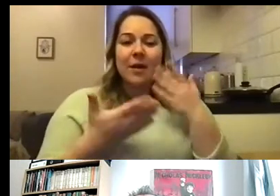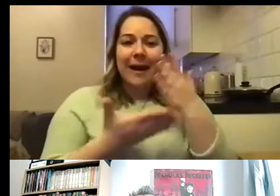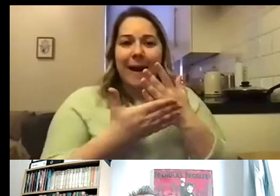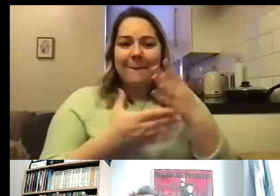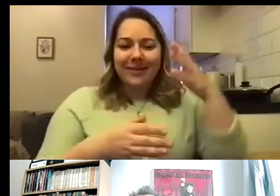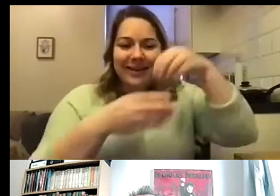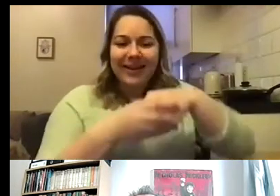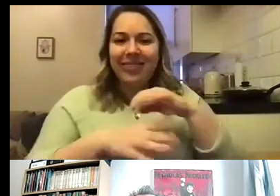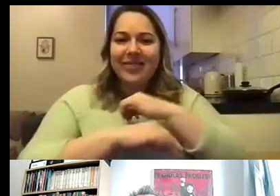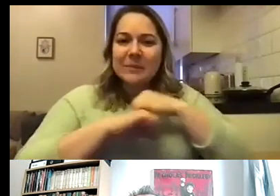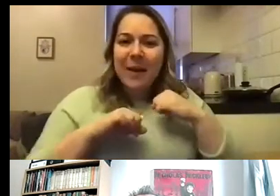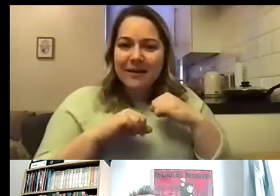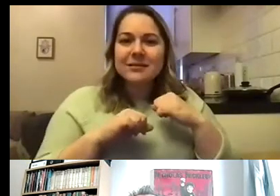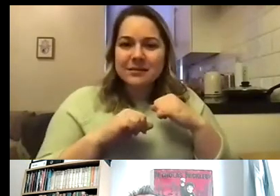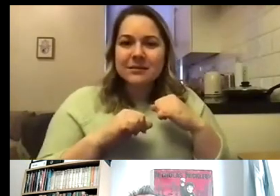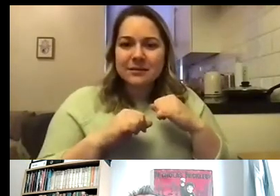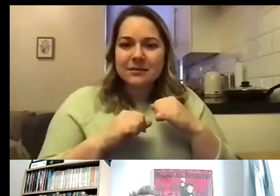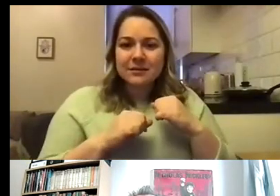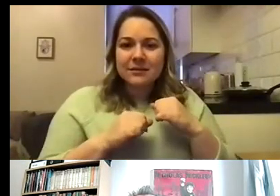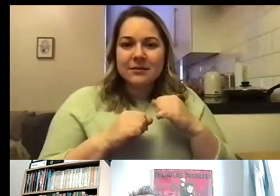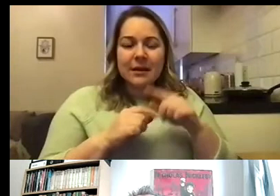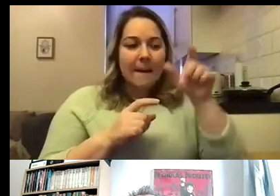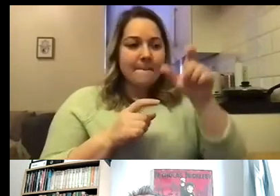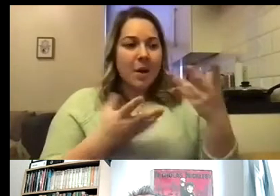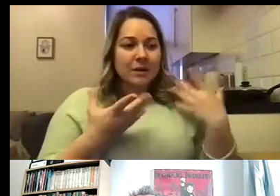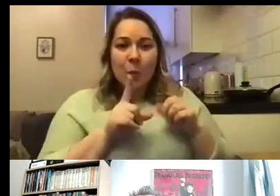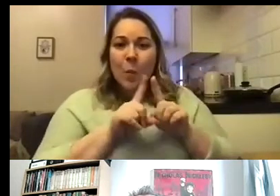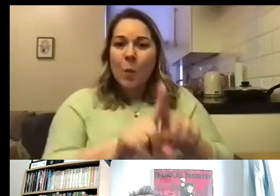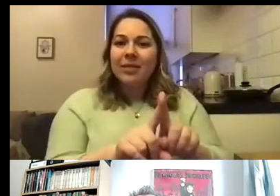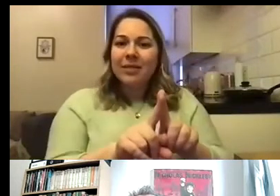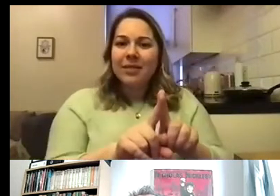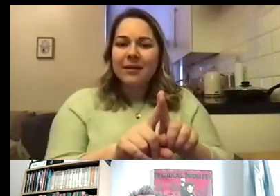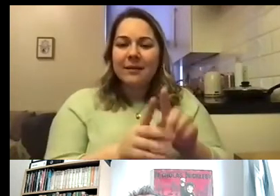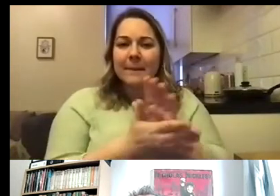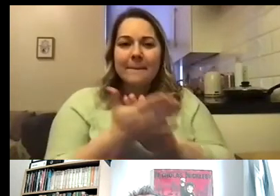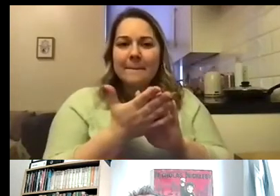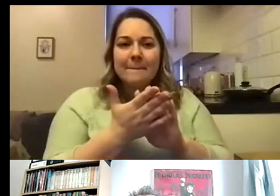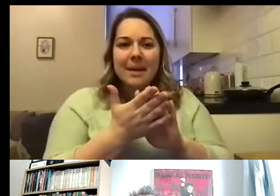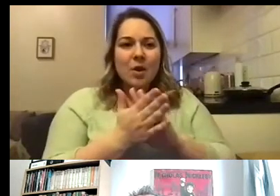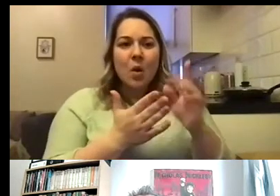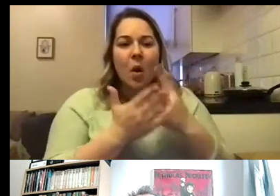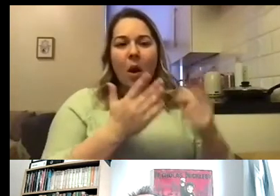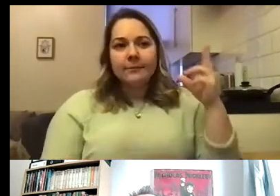as well. So it feels like there's someone taking you through it rather than just a kind of disembodied voice with you as well.